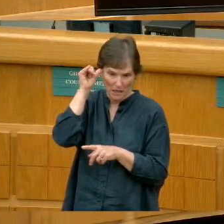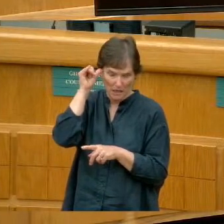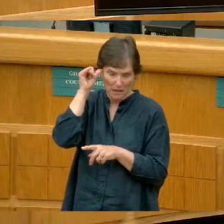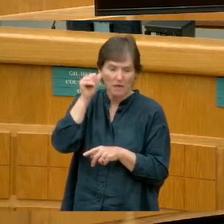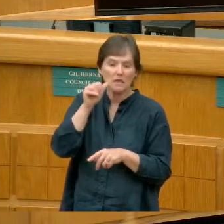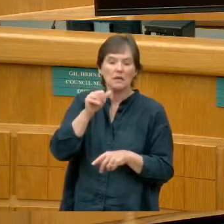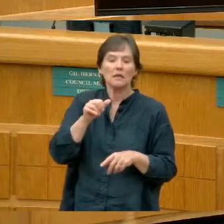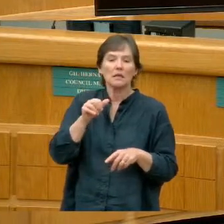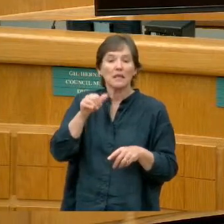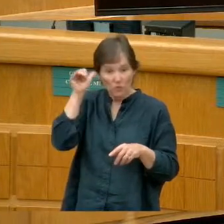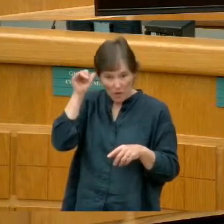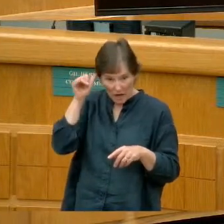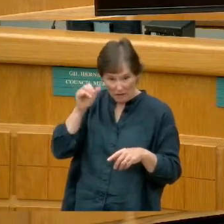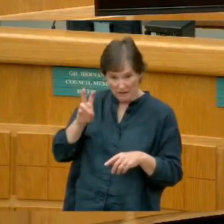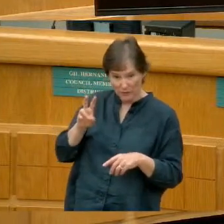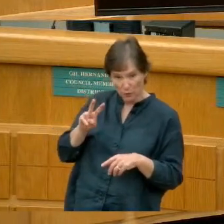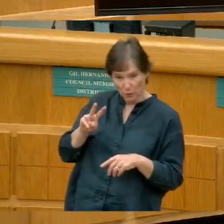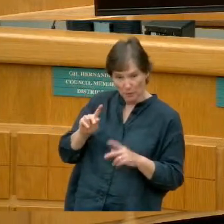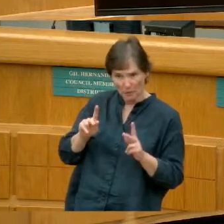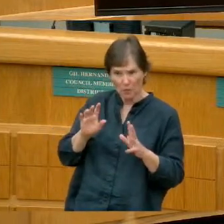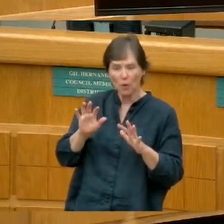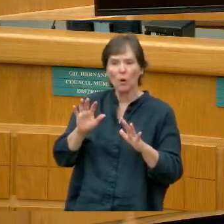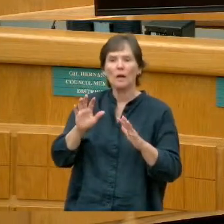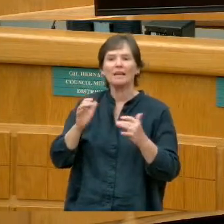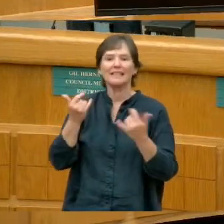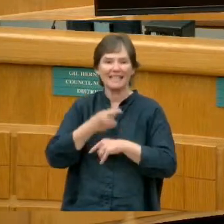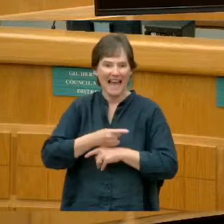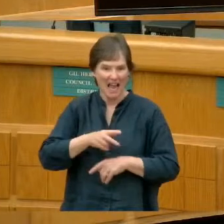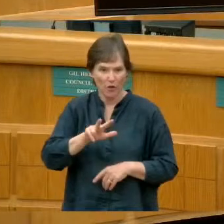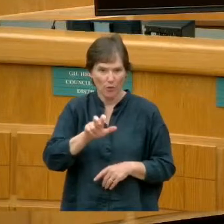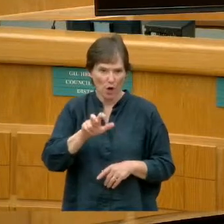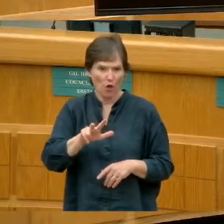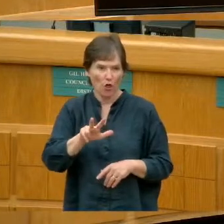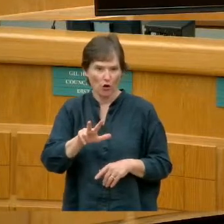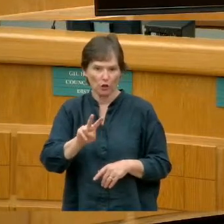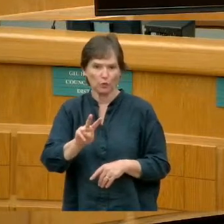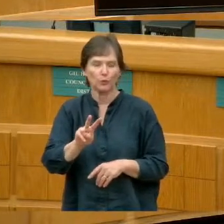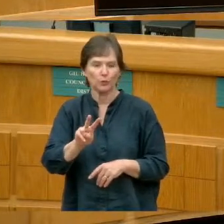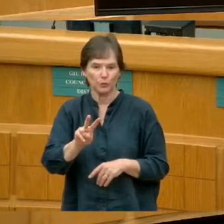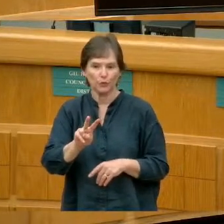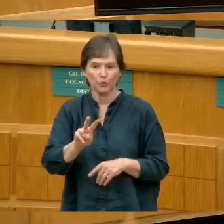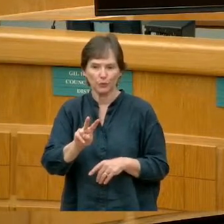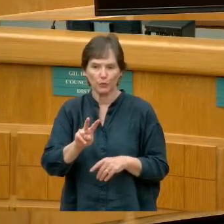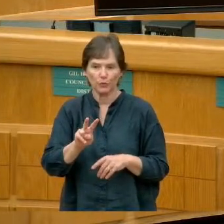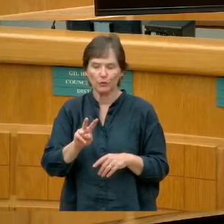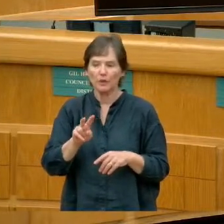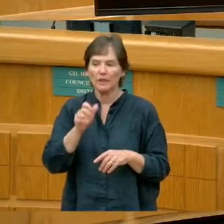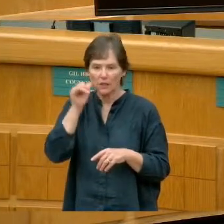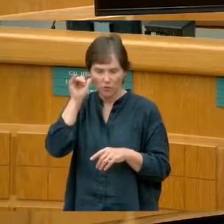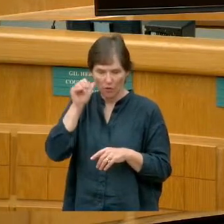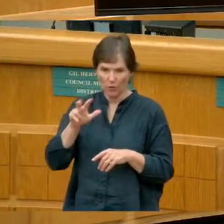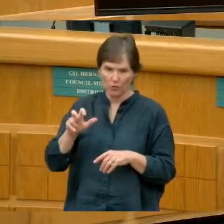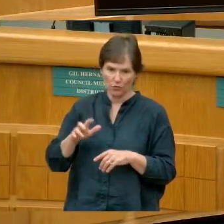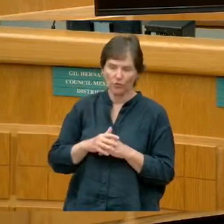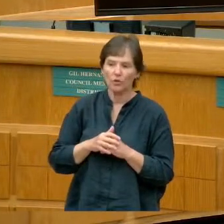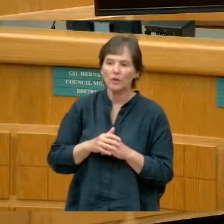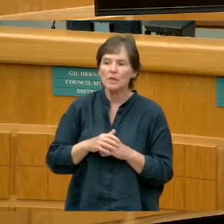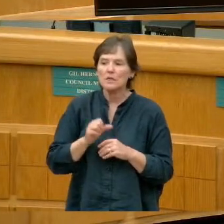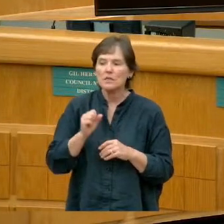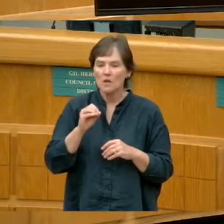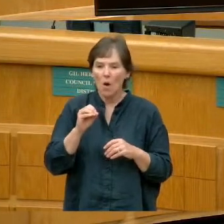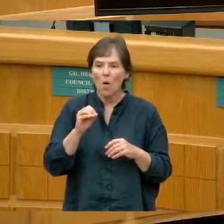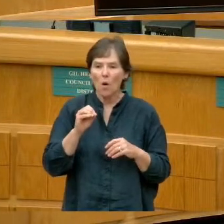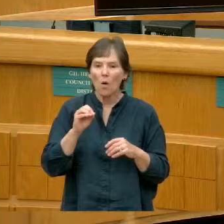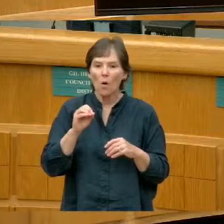hospital. Today it's 332. And we're getting a lot of feedback, and we're glad the community tuned in to yesterday's